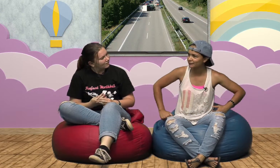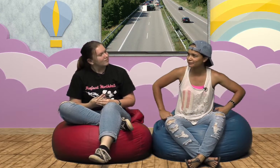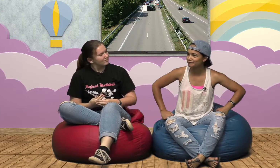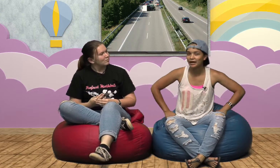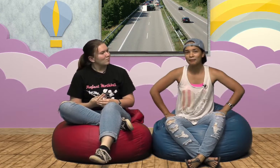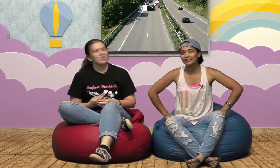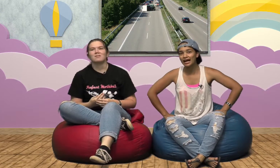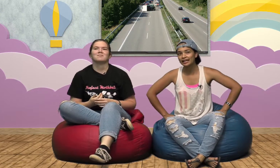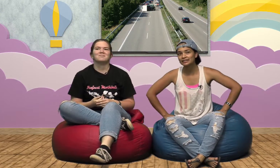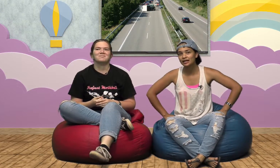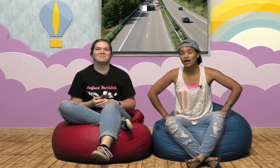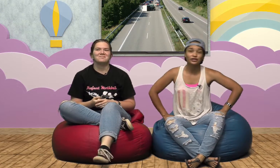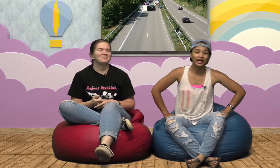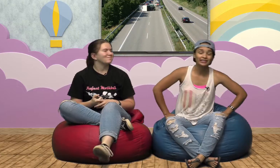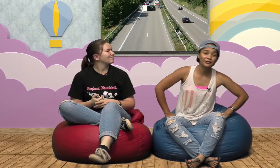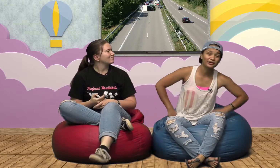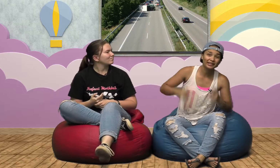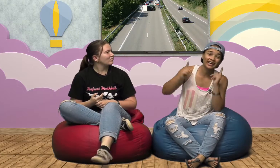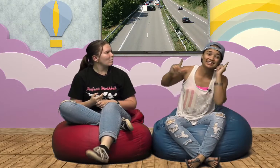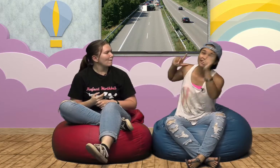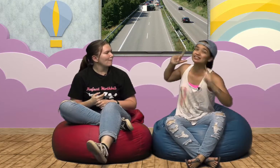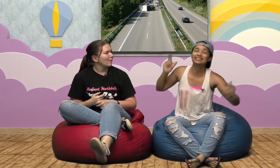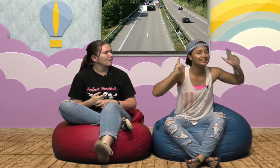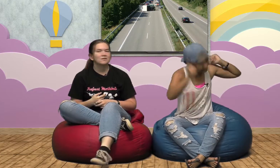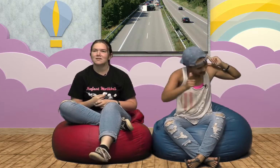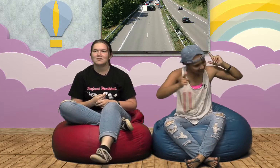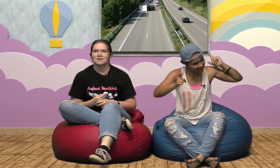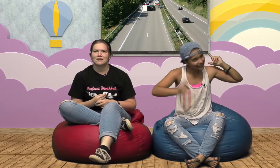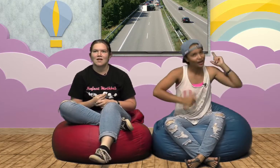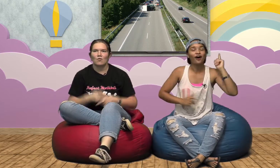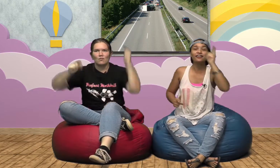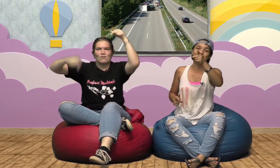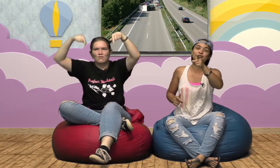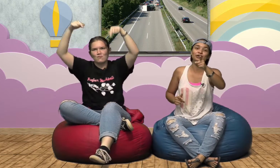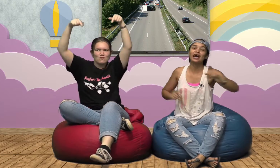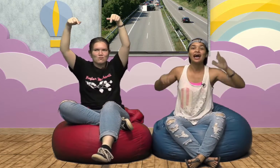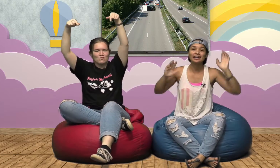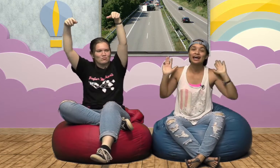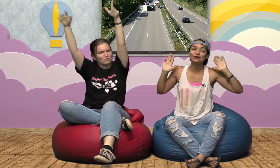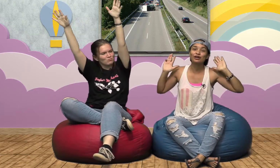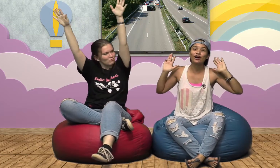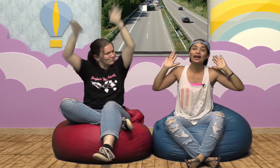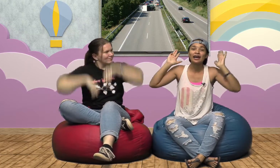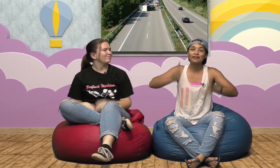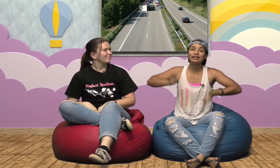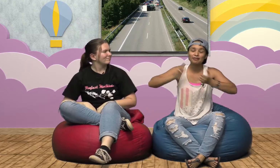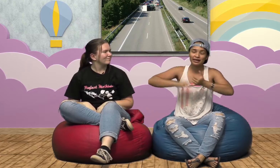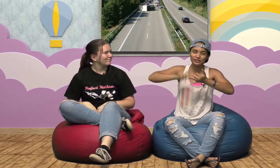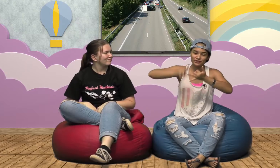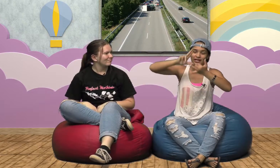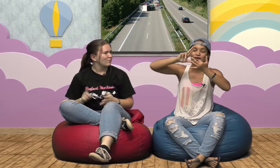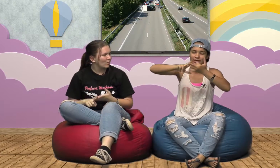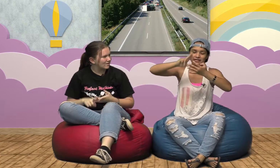us, Irene. My pleasure. But guys, do you guys know where you can catch us every single day? On Facebook at 9 o'clock, every